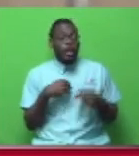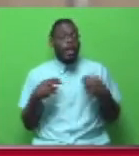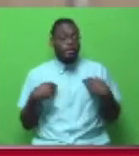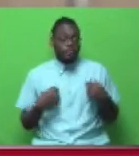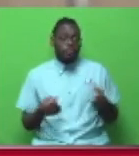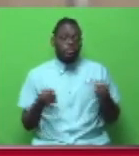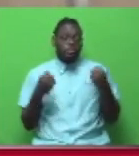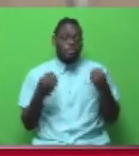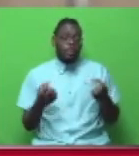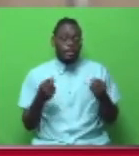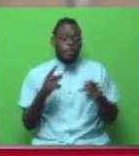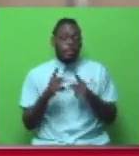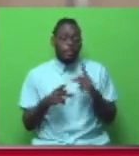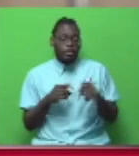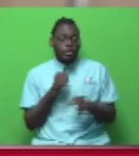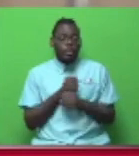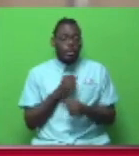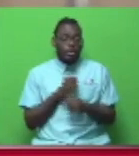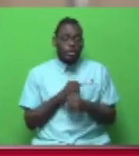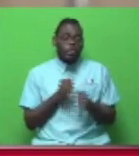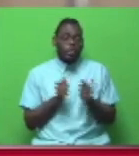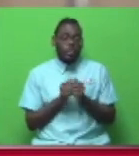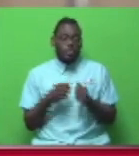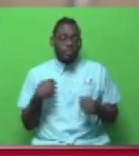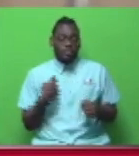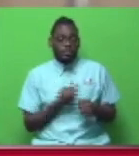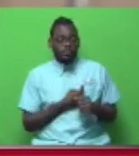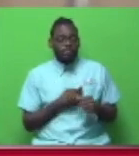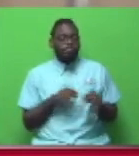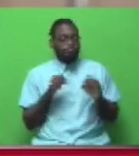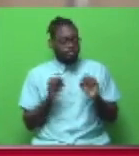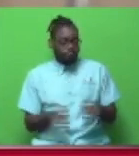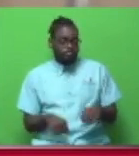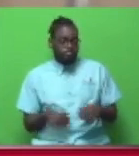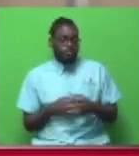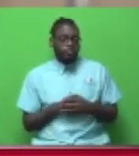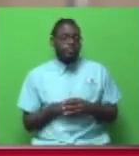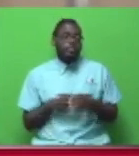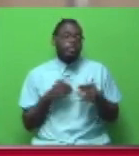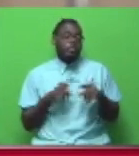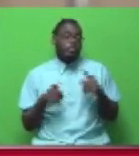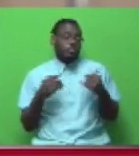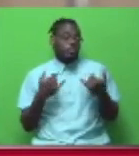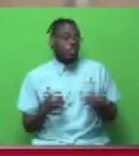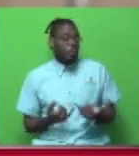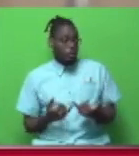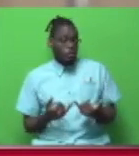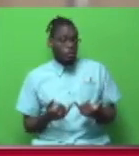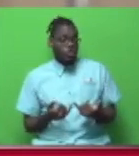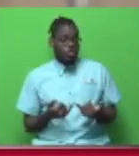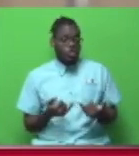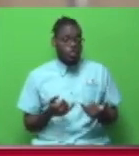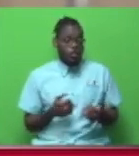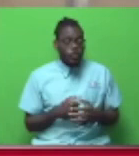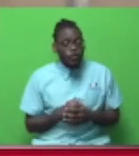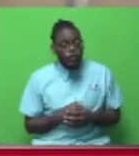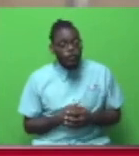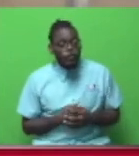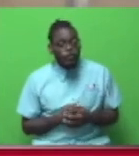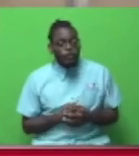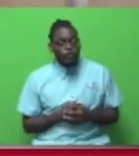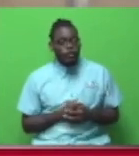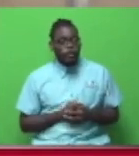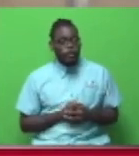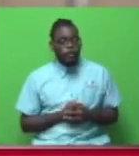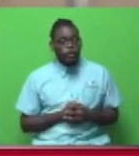people that is under our remit. Now, in turning to what, because I did mention, at the Office of the Attorney General, one of